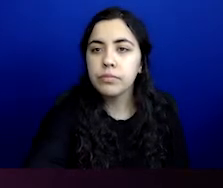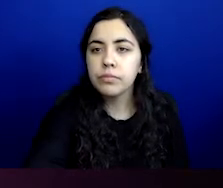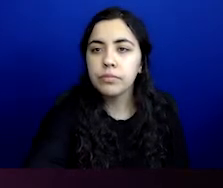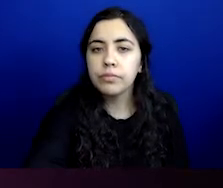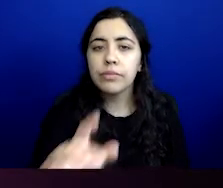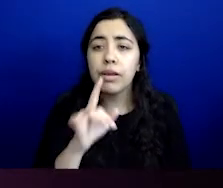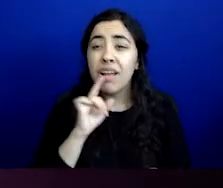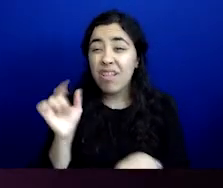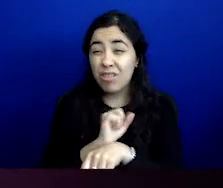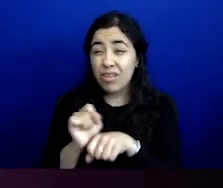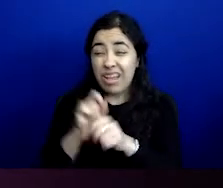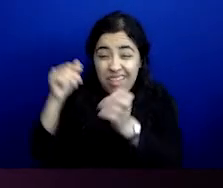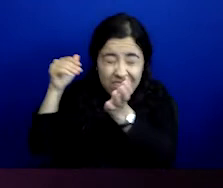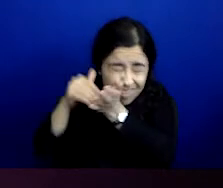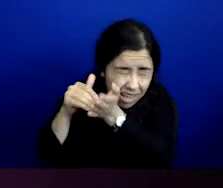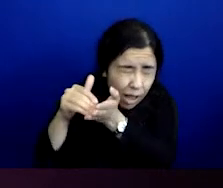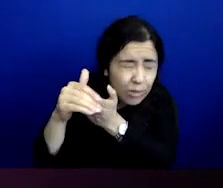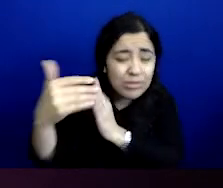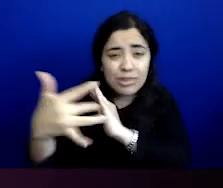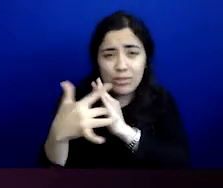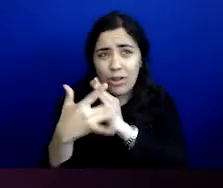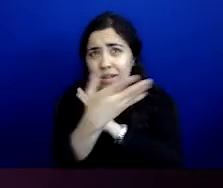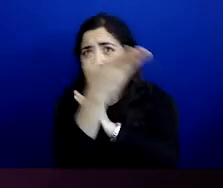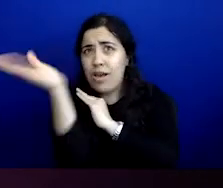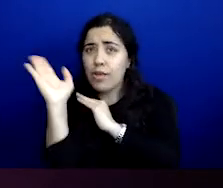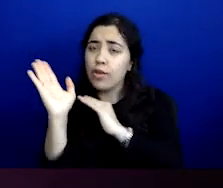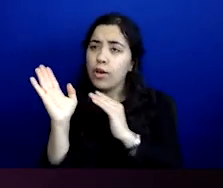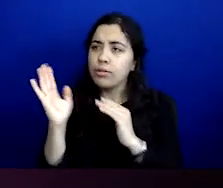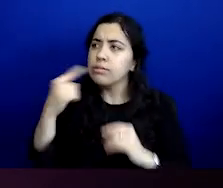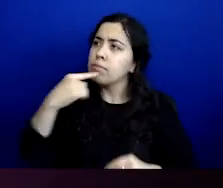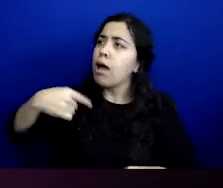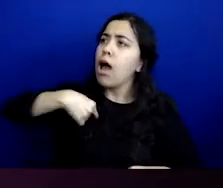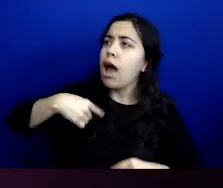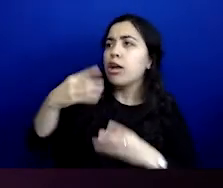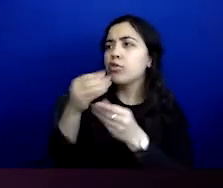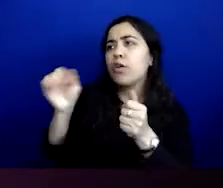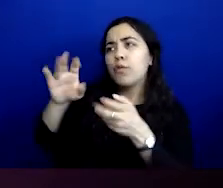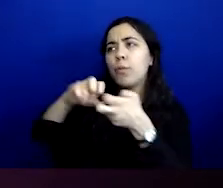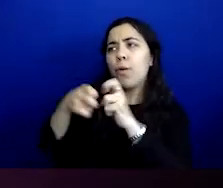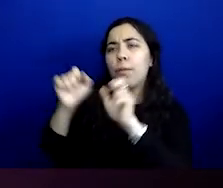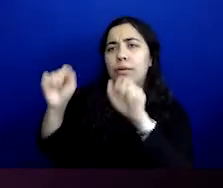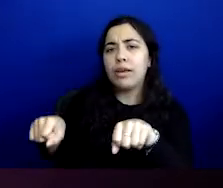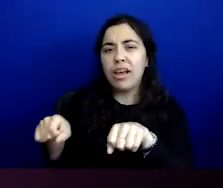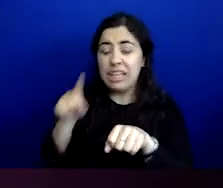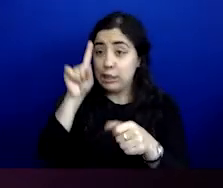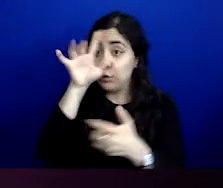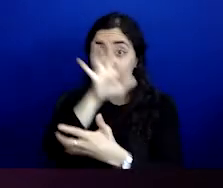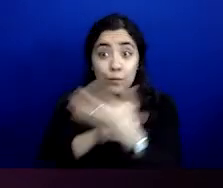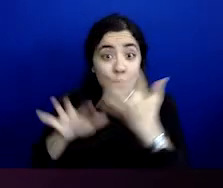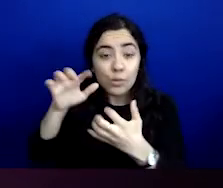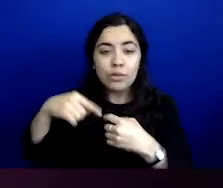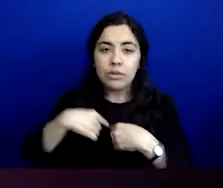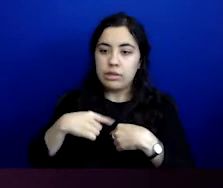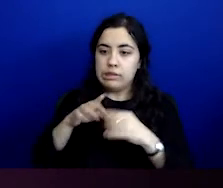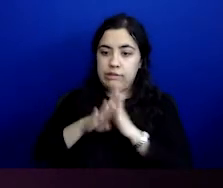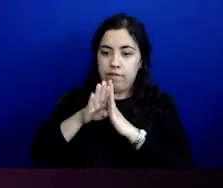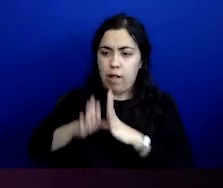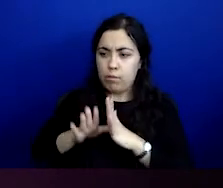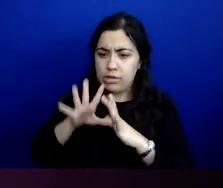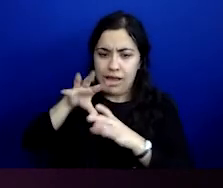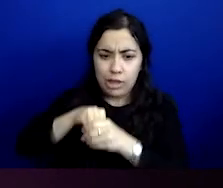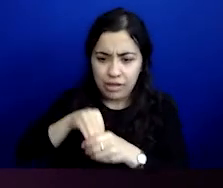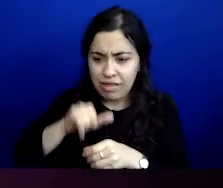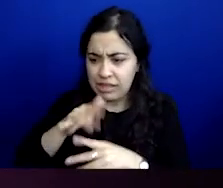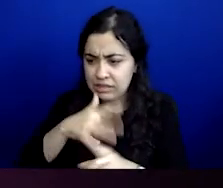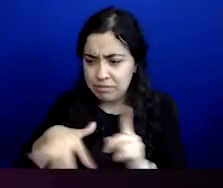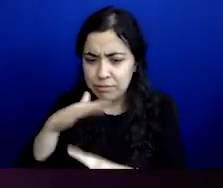of technologies out there that are claiming to solve certain problems. So it's extremely confusing as a developer to kind of come into this space